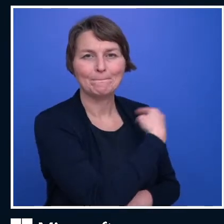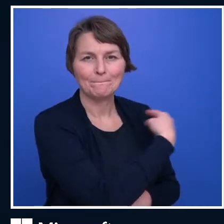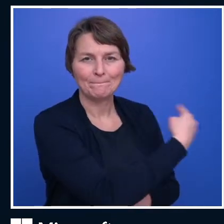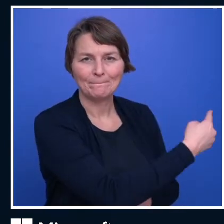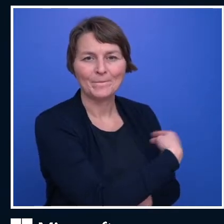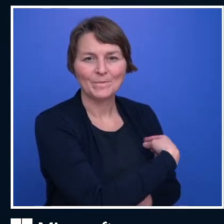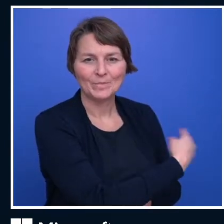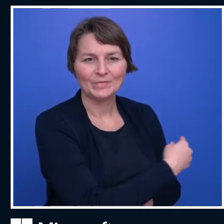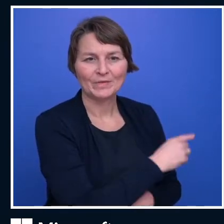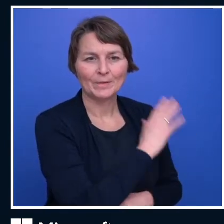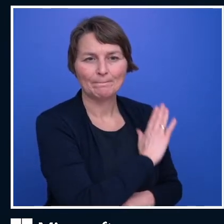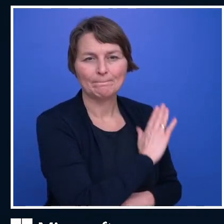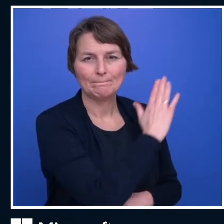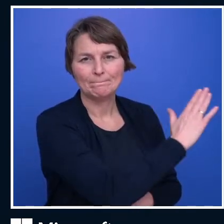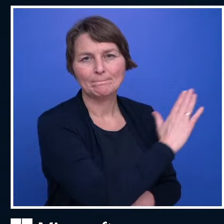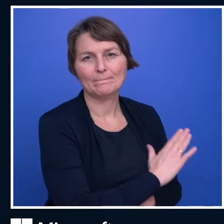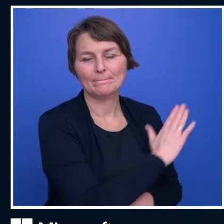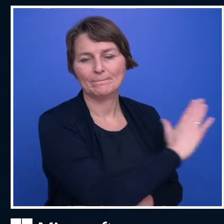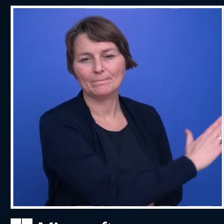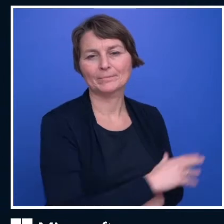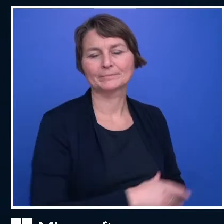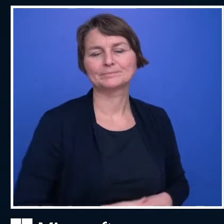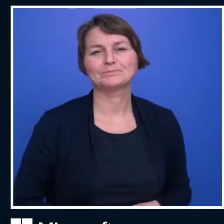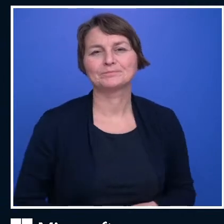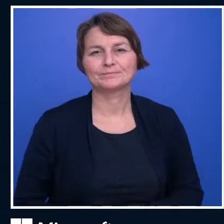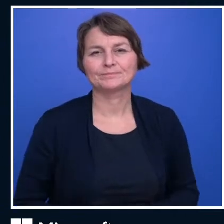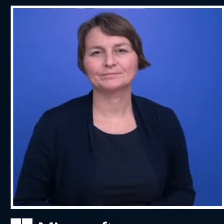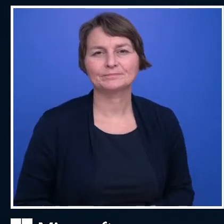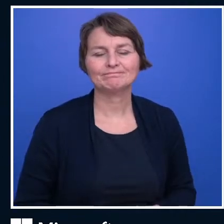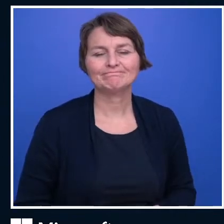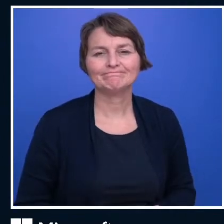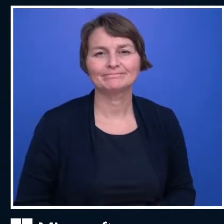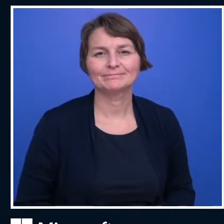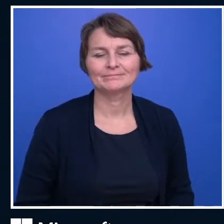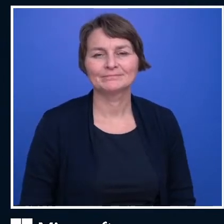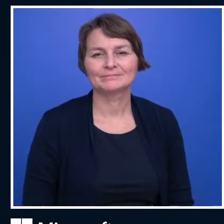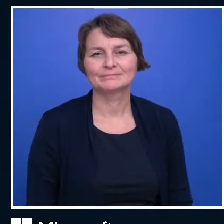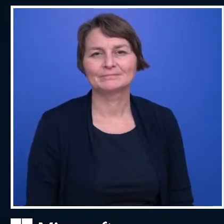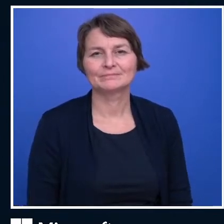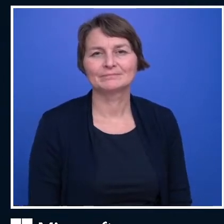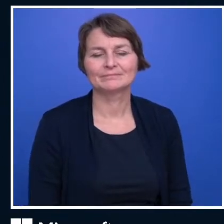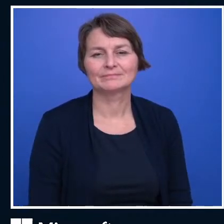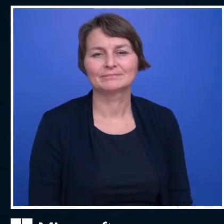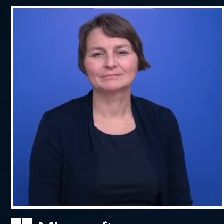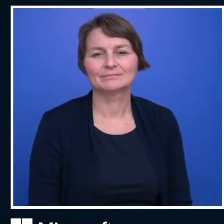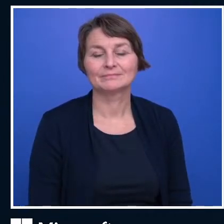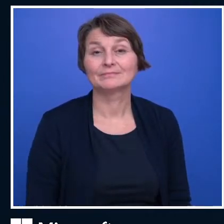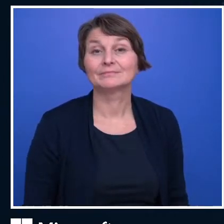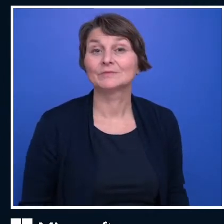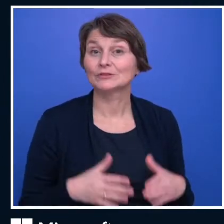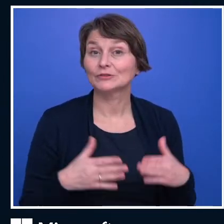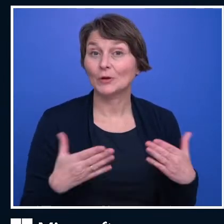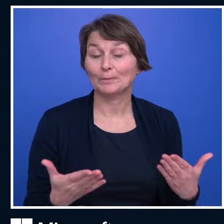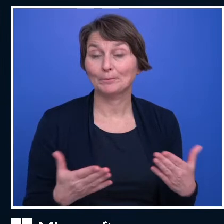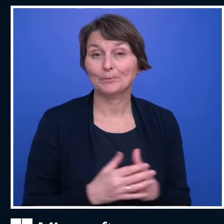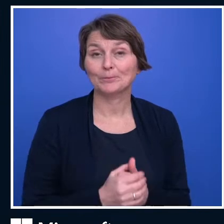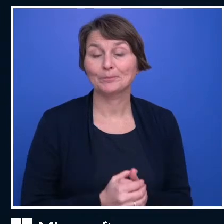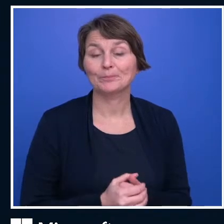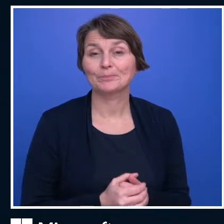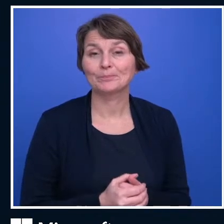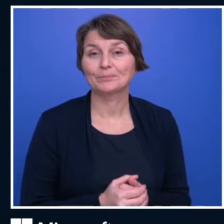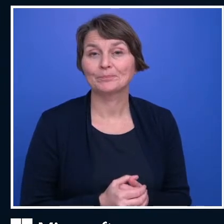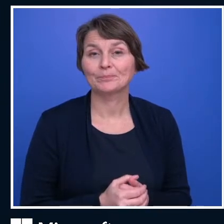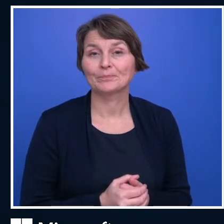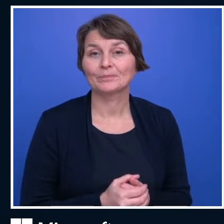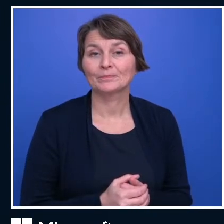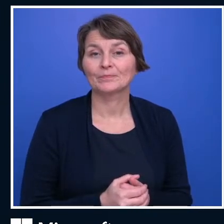here we have the annas, and here we have the rufous hummingbird. And so basically the calliope, black-chinned,